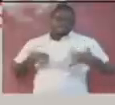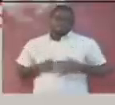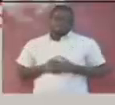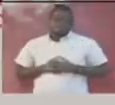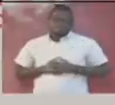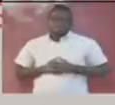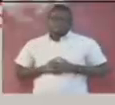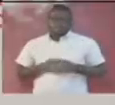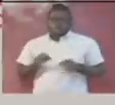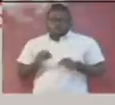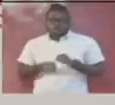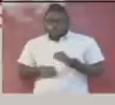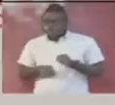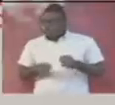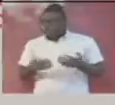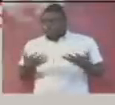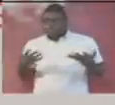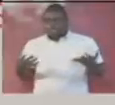can hug grandparents.